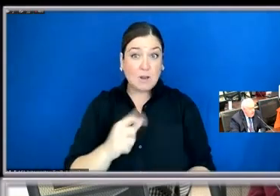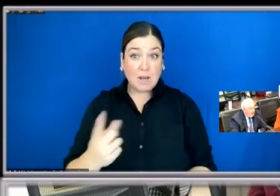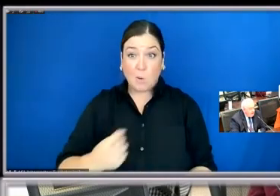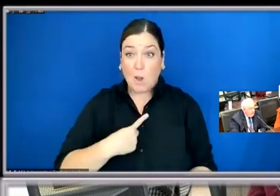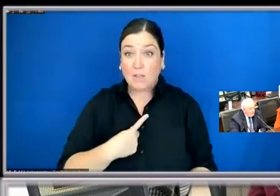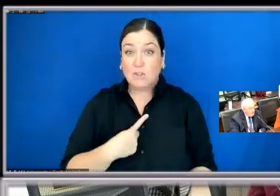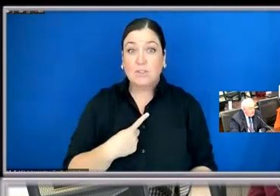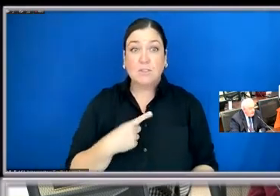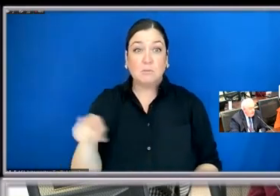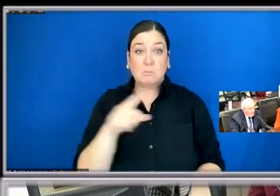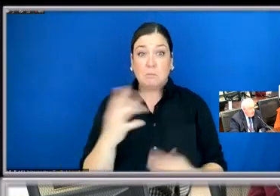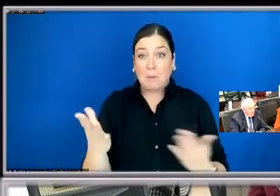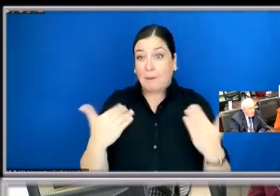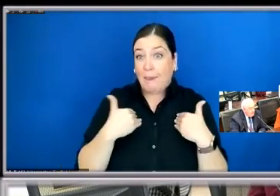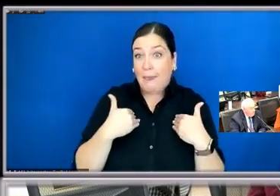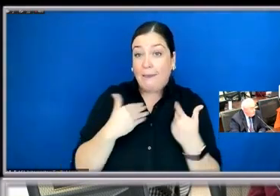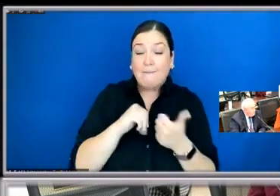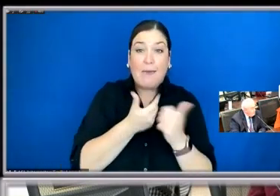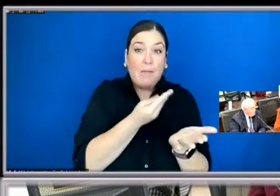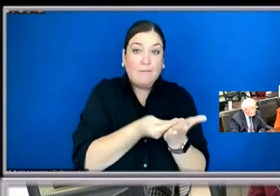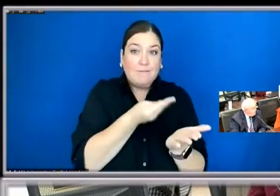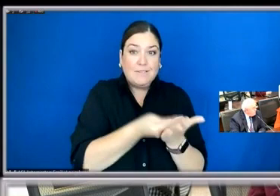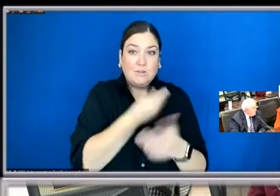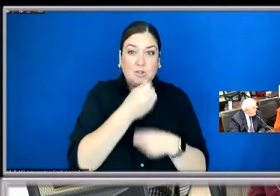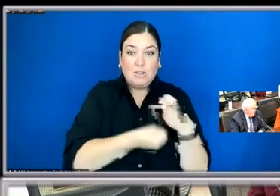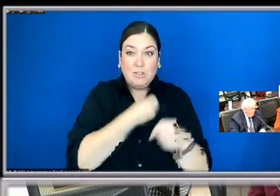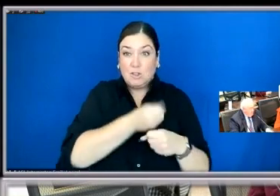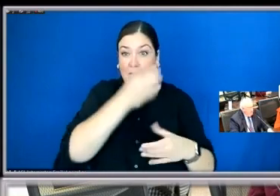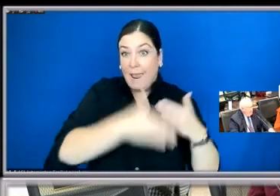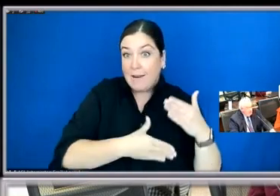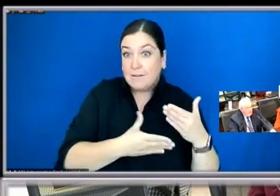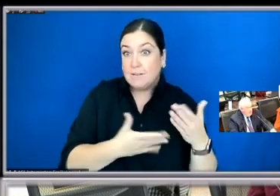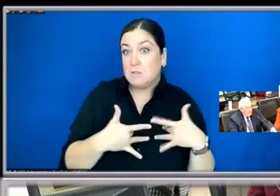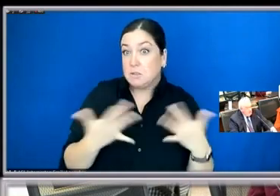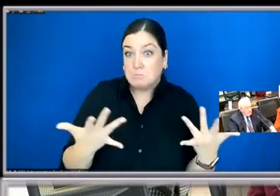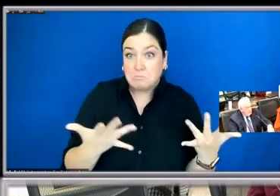may have how the fiscal year ended.